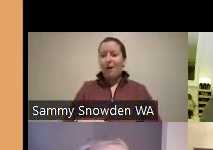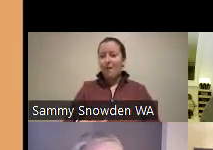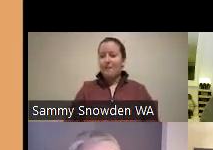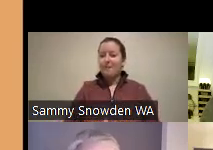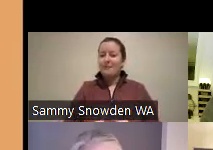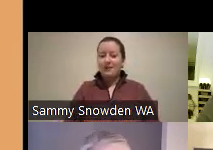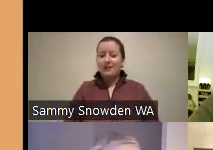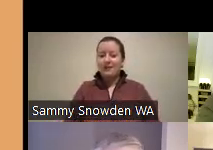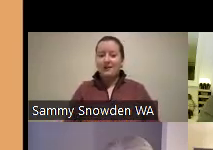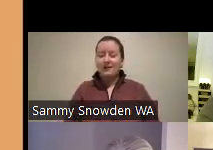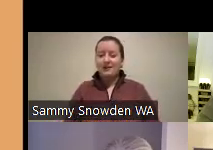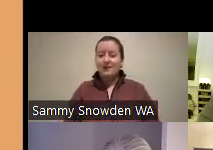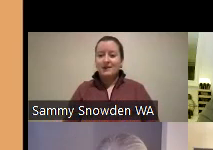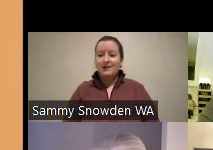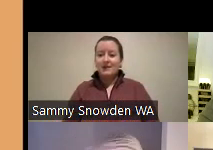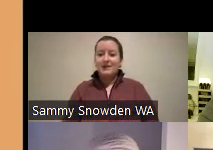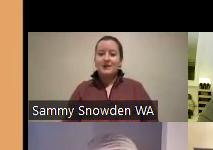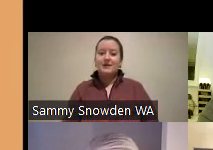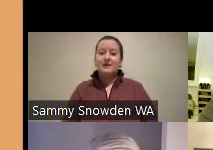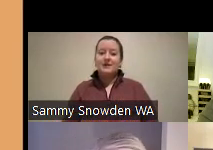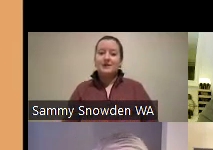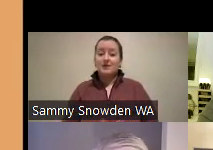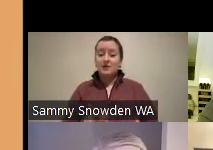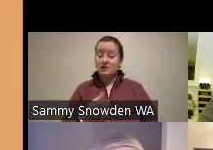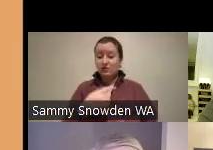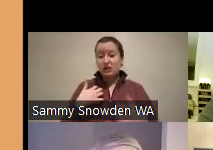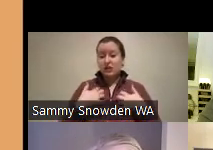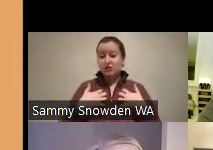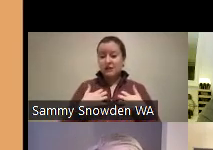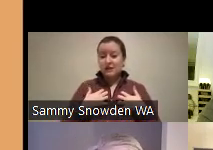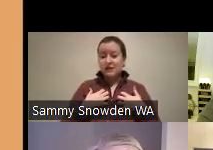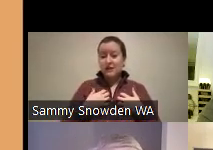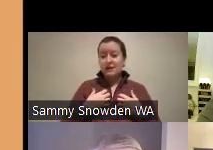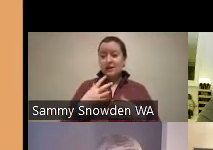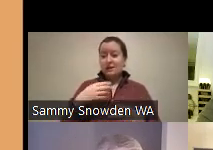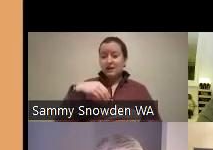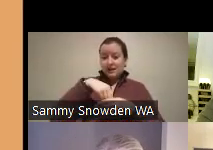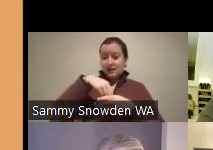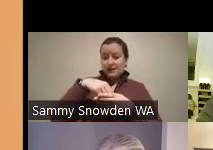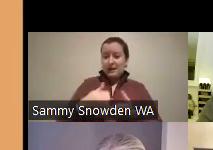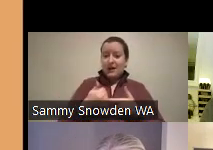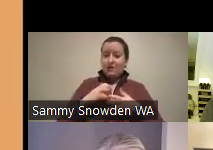helps to even out the mood as well, and that's why. So